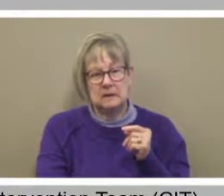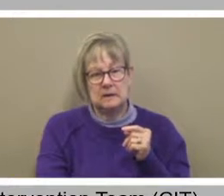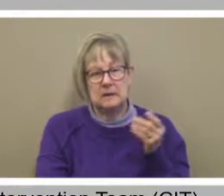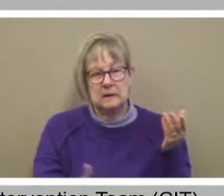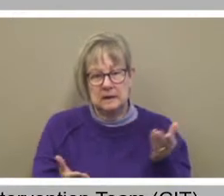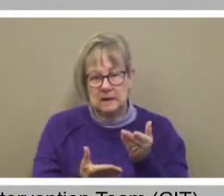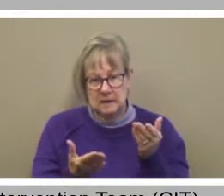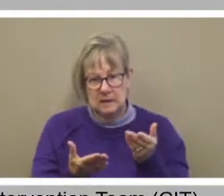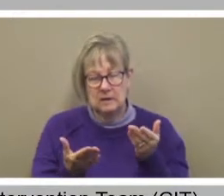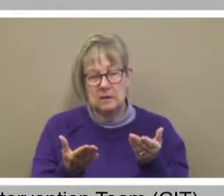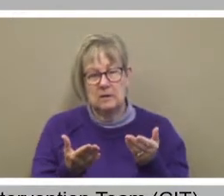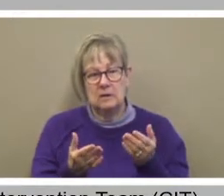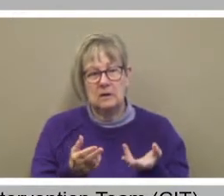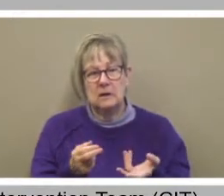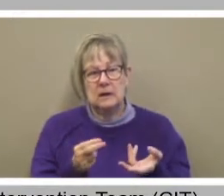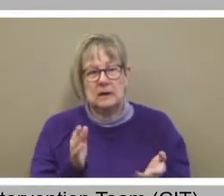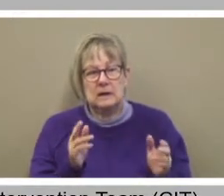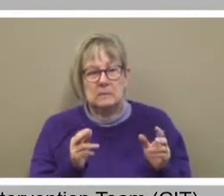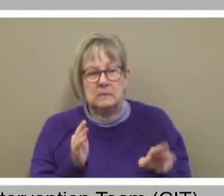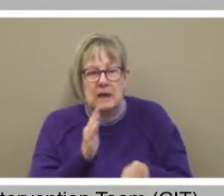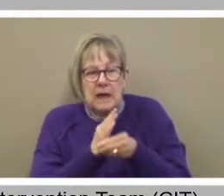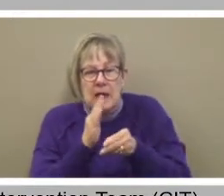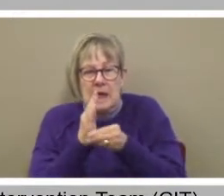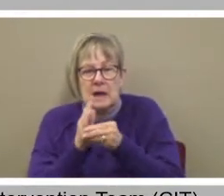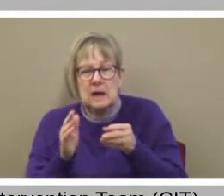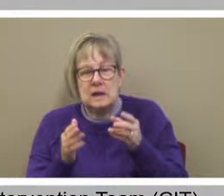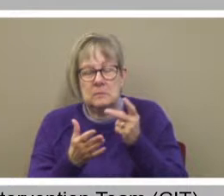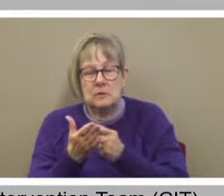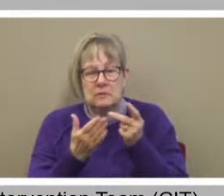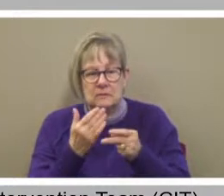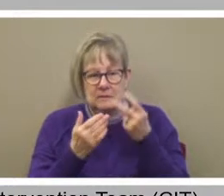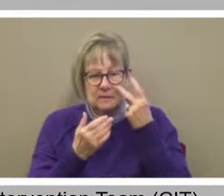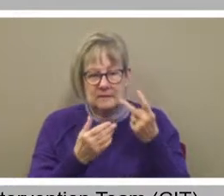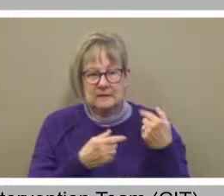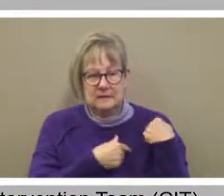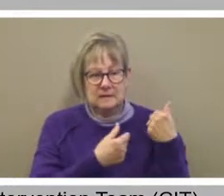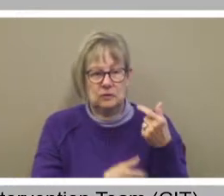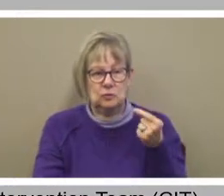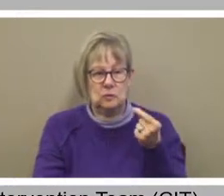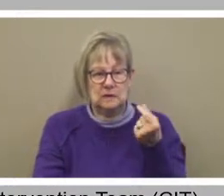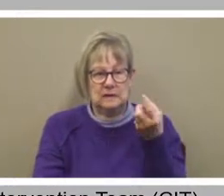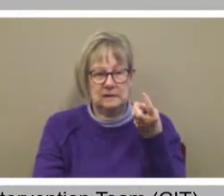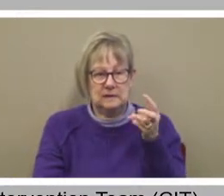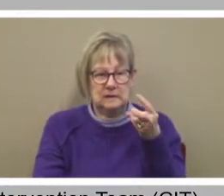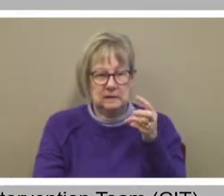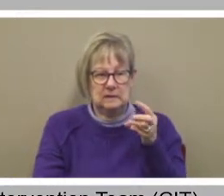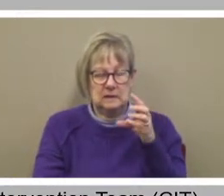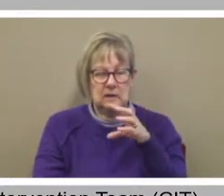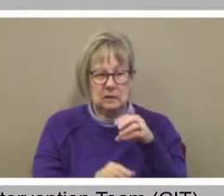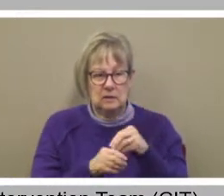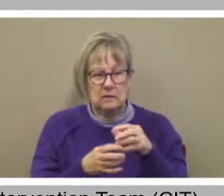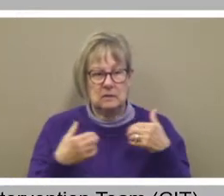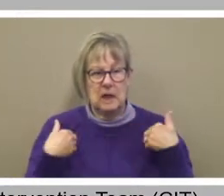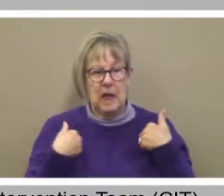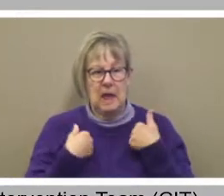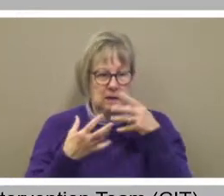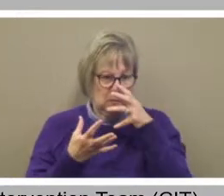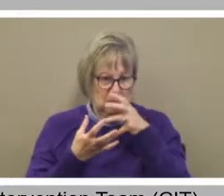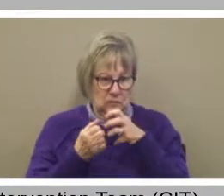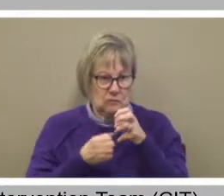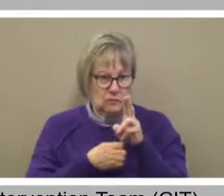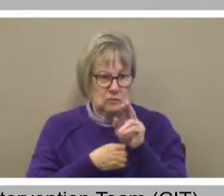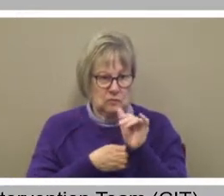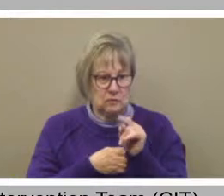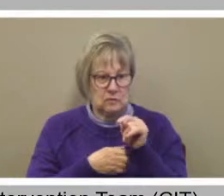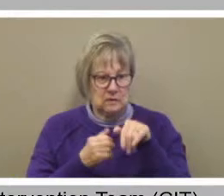So here are the enhanced programs that we've seen in the El Paso Police Department since 2016 to include the Animal Cruelty Unit,